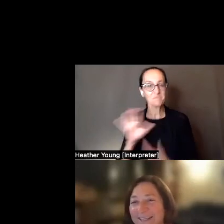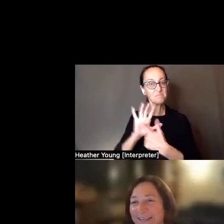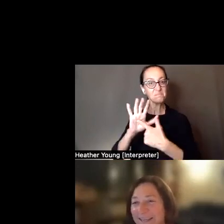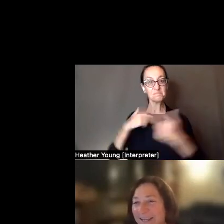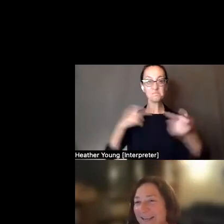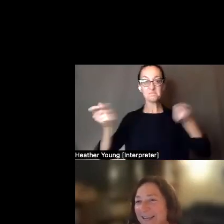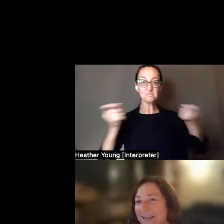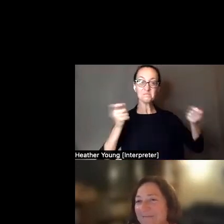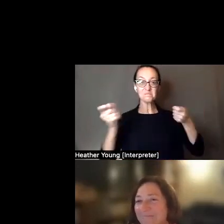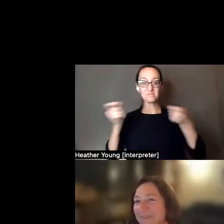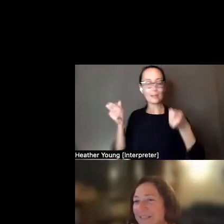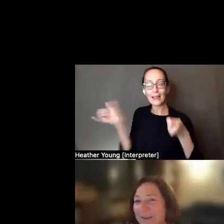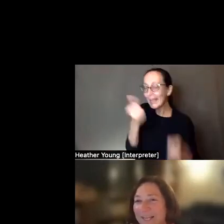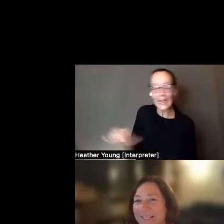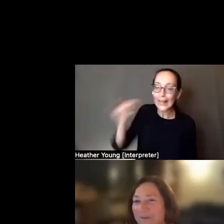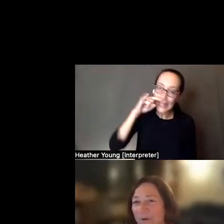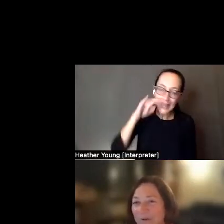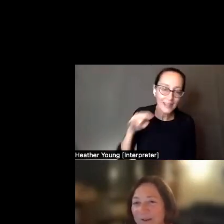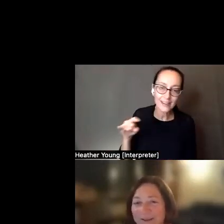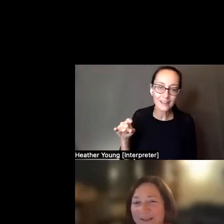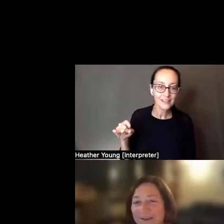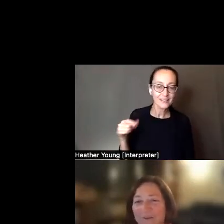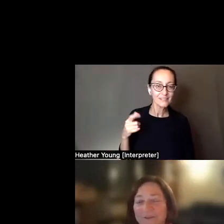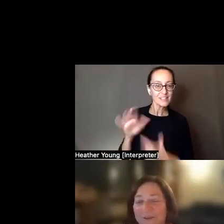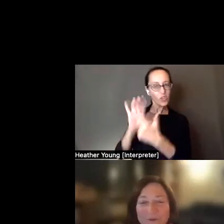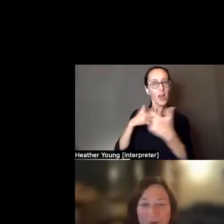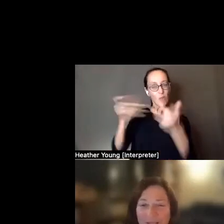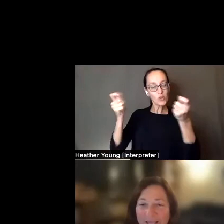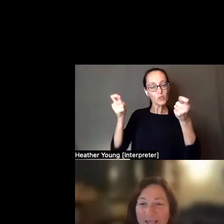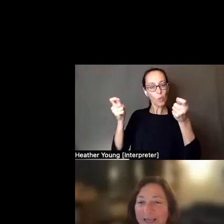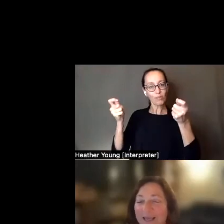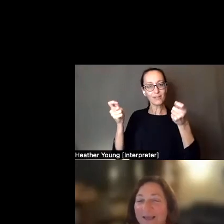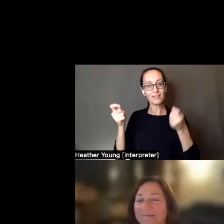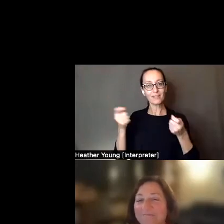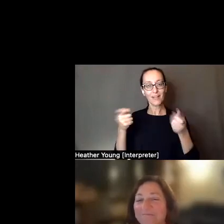kid exerting control over you.